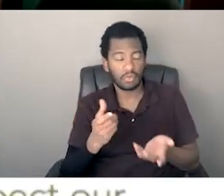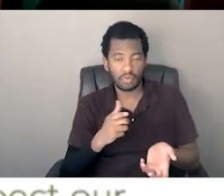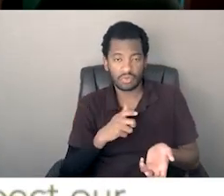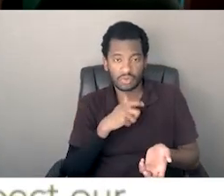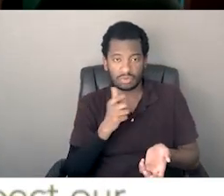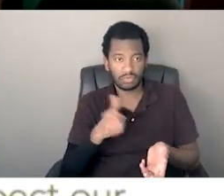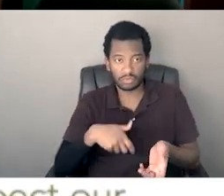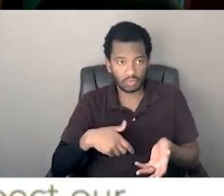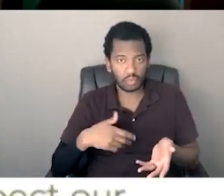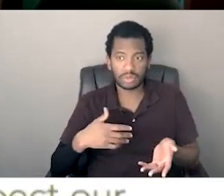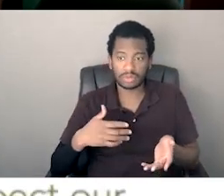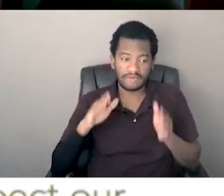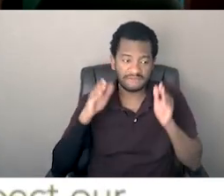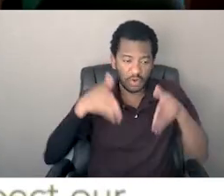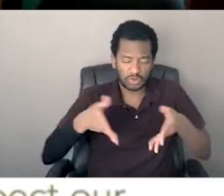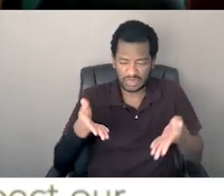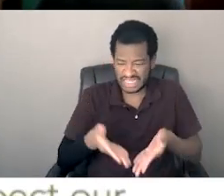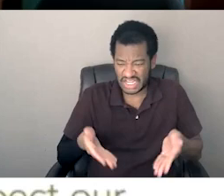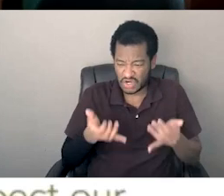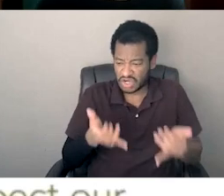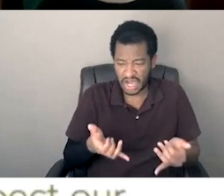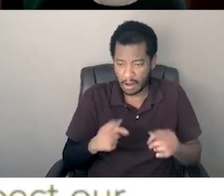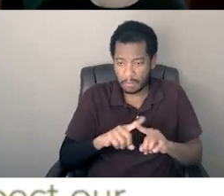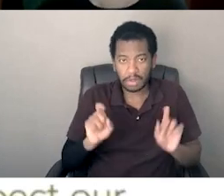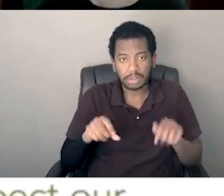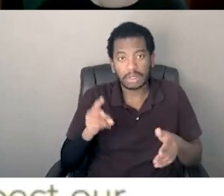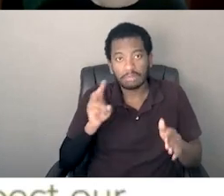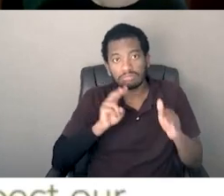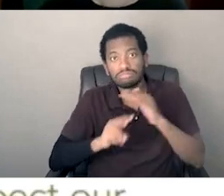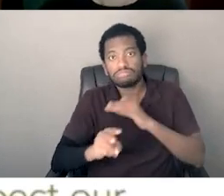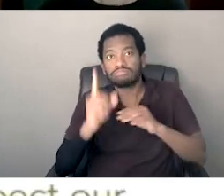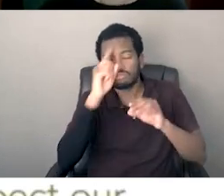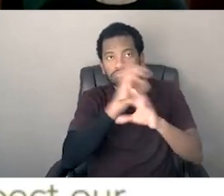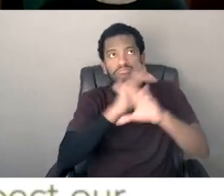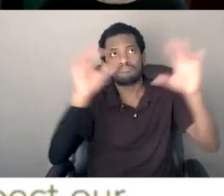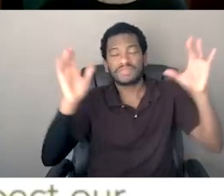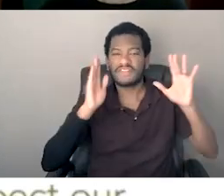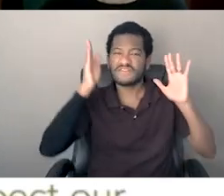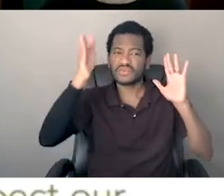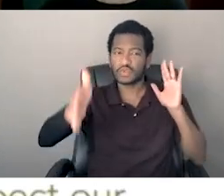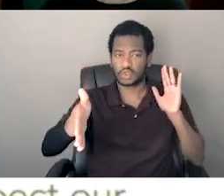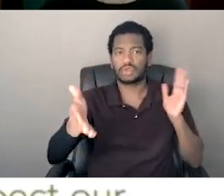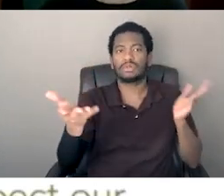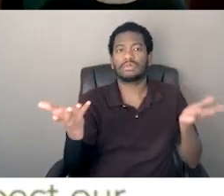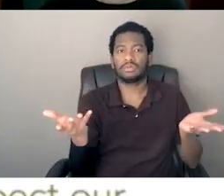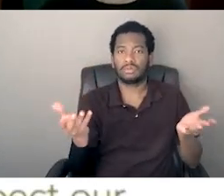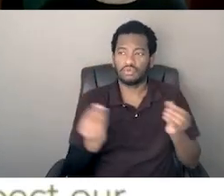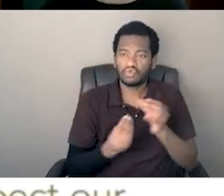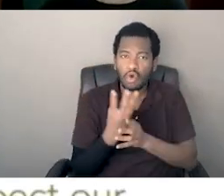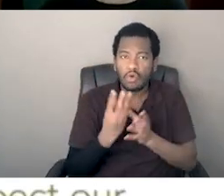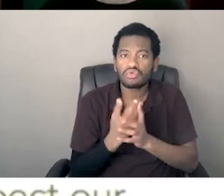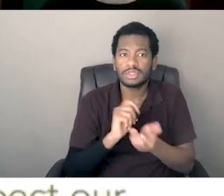only able to just focus on the here and now, but that we can also focus on the future and growth